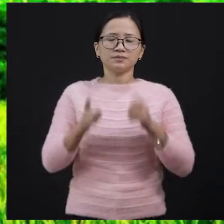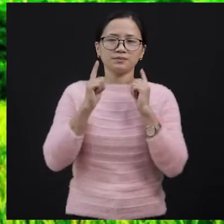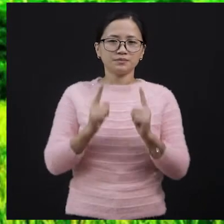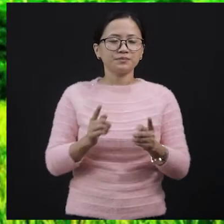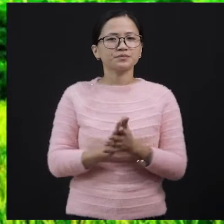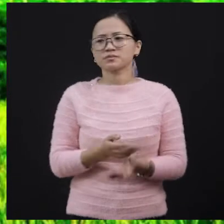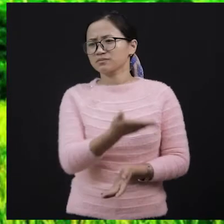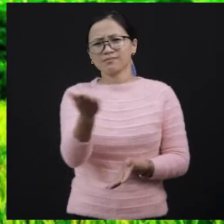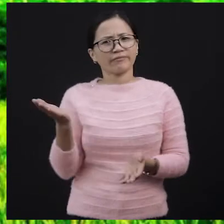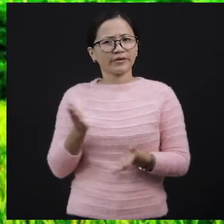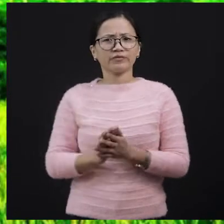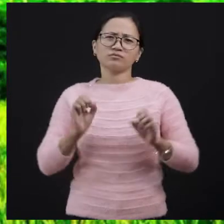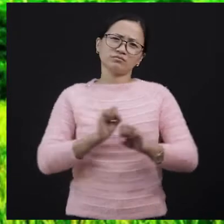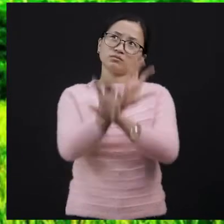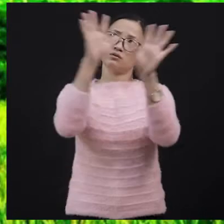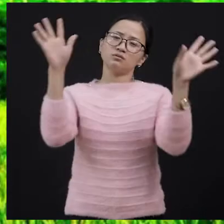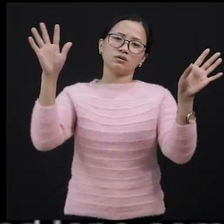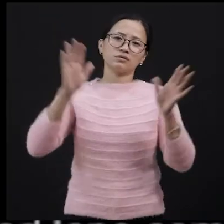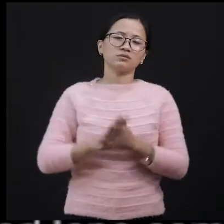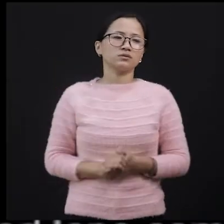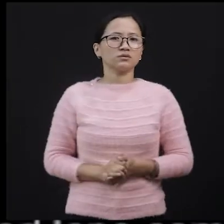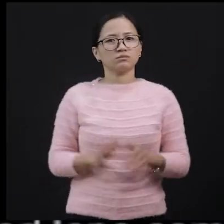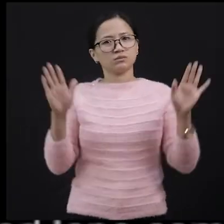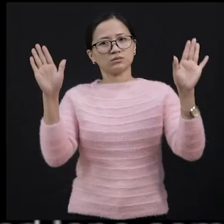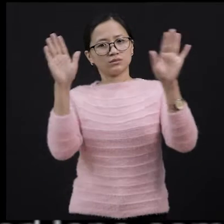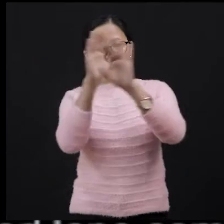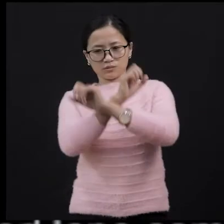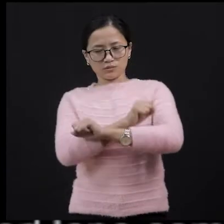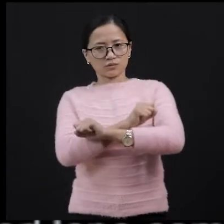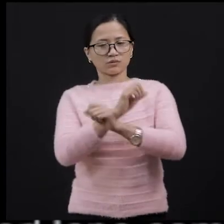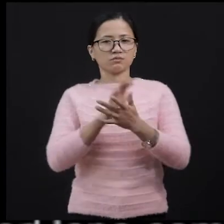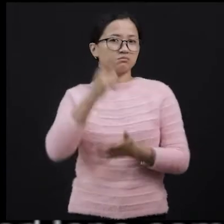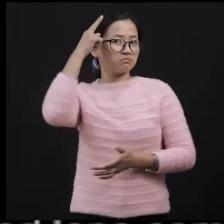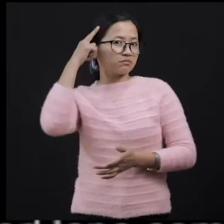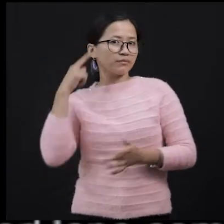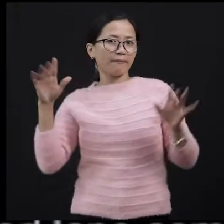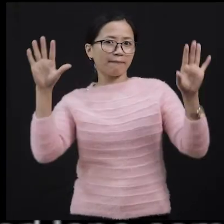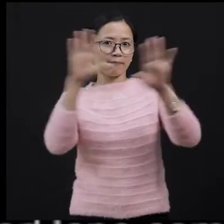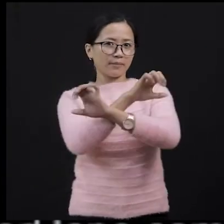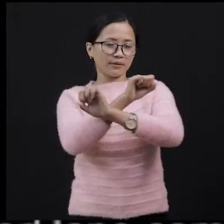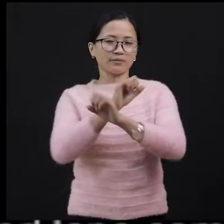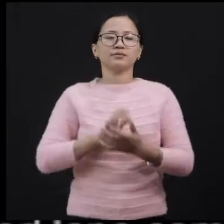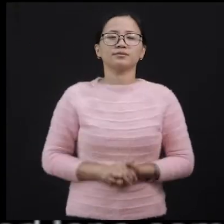But if there is no light, it will be like this. Everything will be blank.